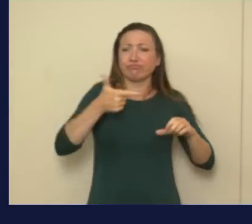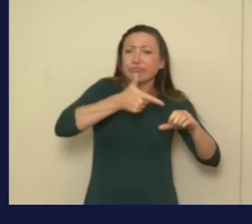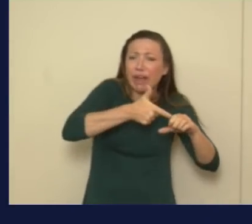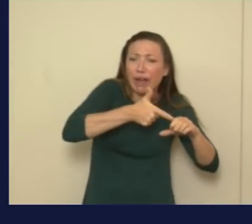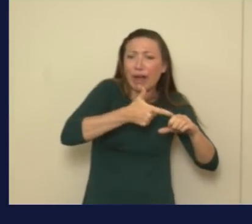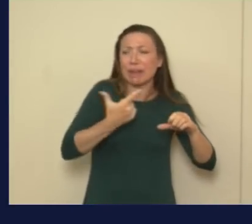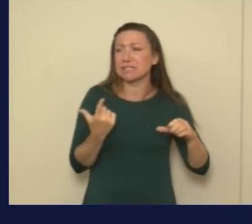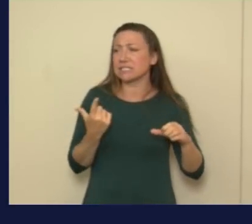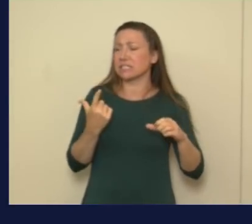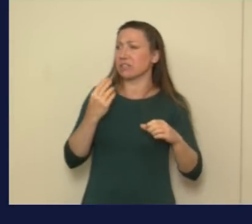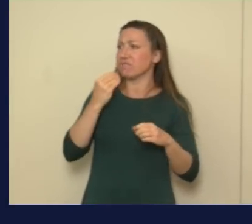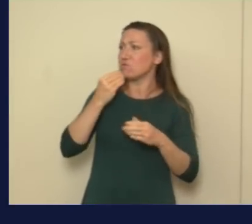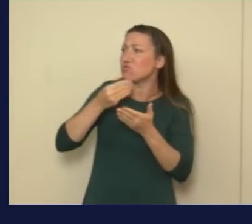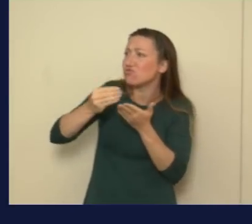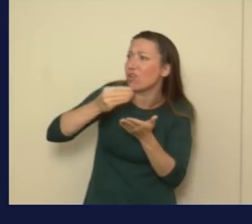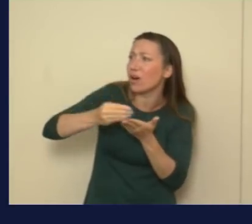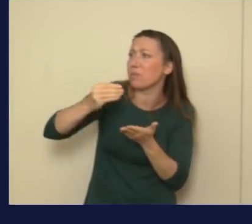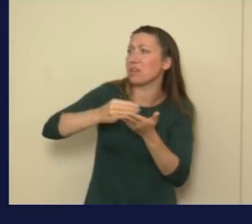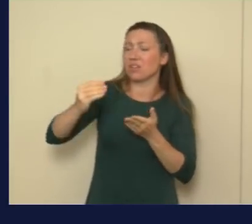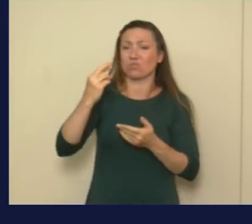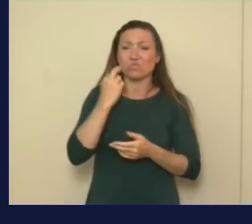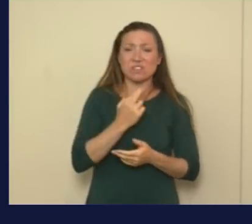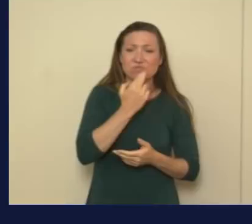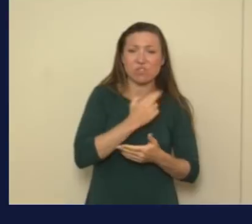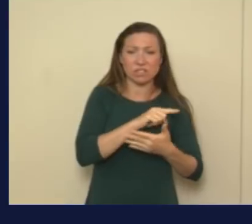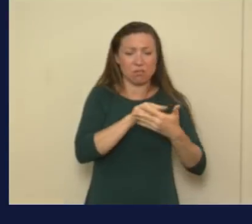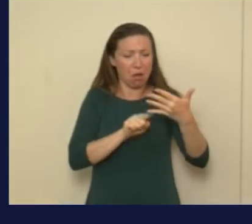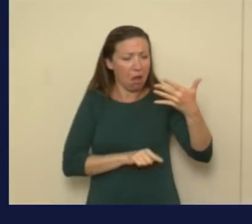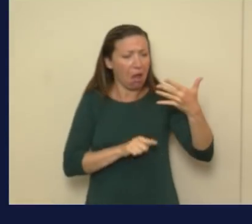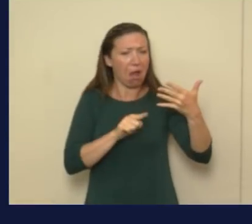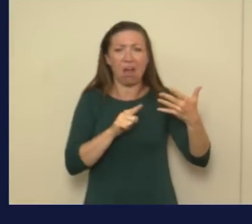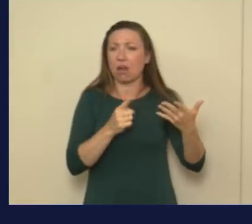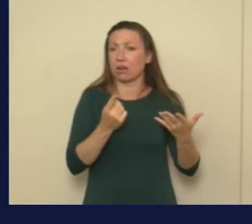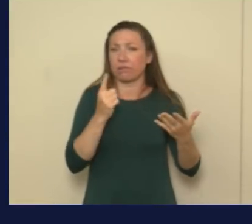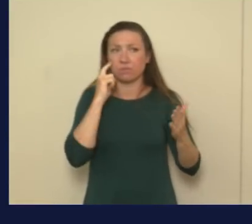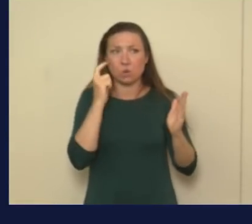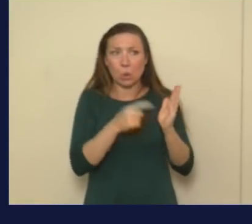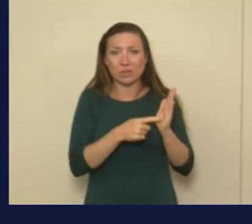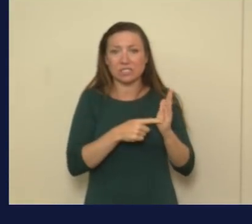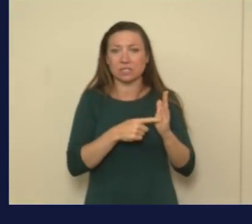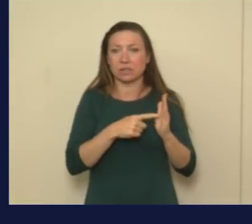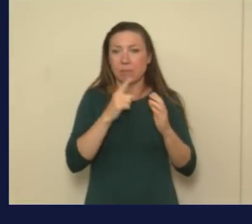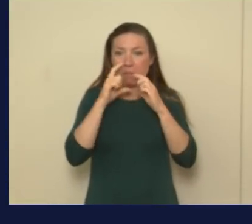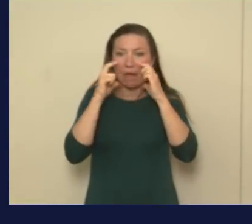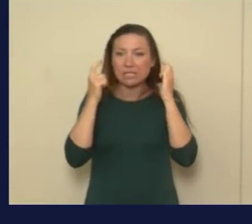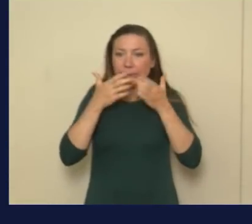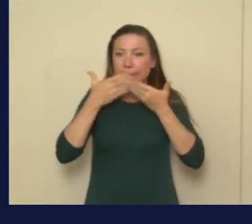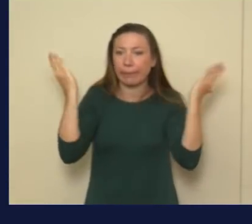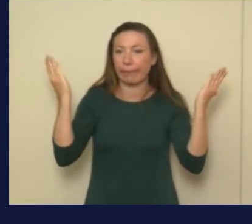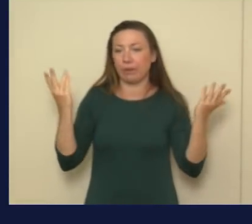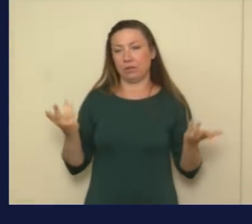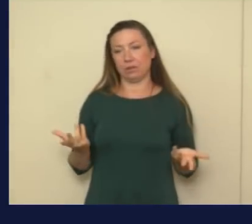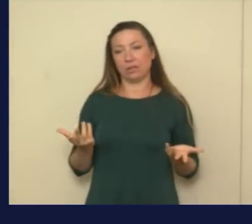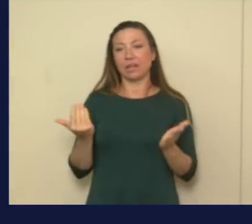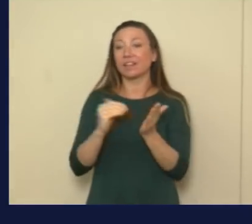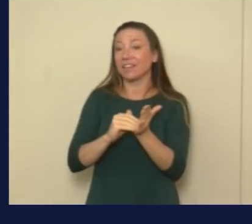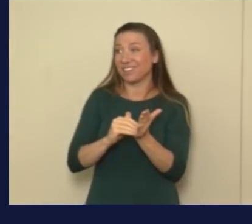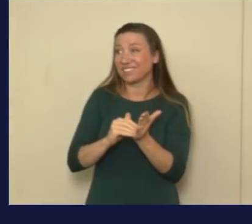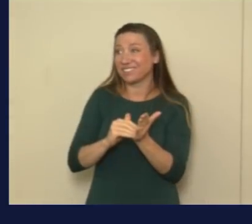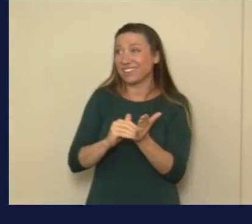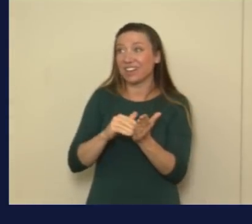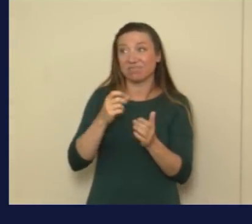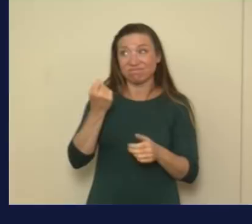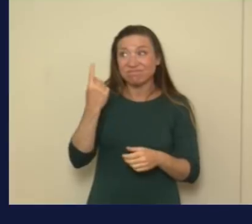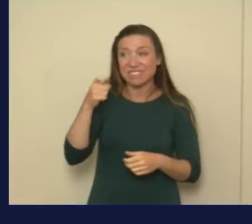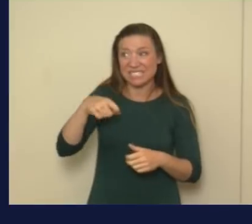stores, anywhere they're going, they are not wearing masks. Well, again, this creates a problem for everybody who's